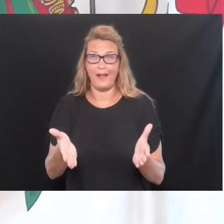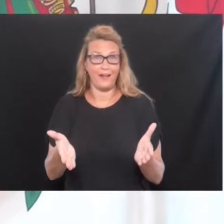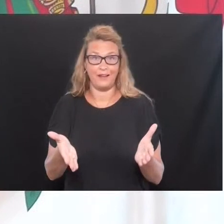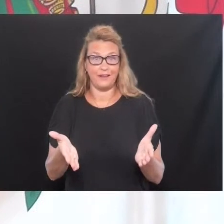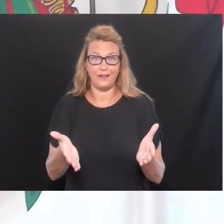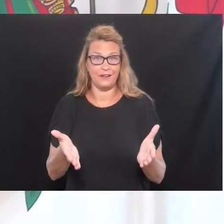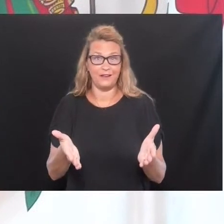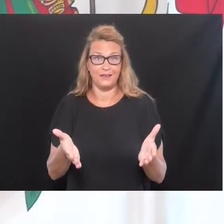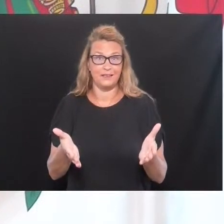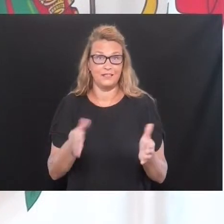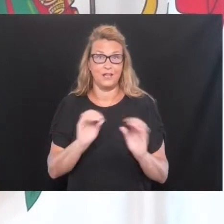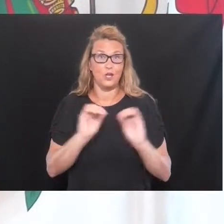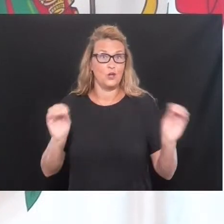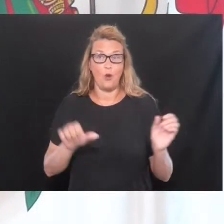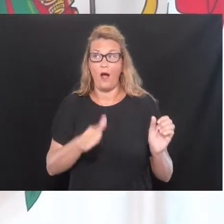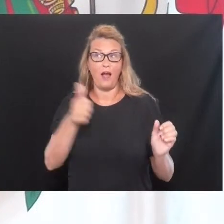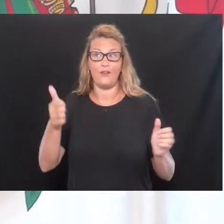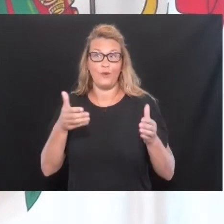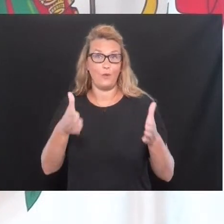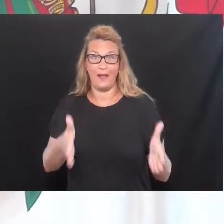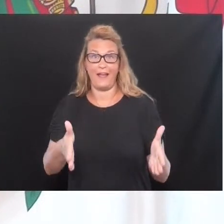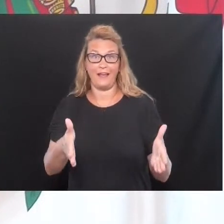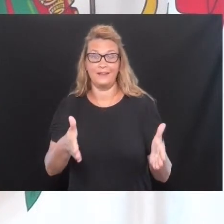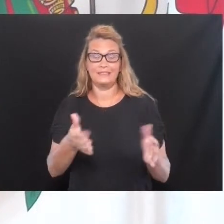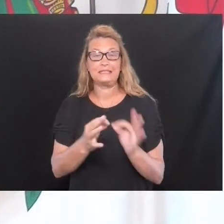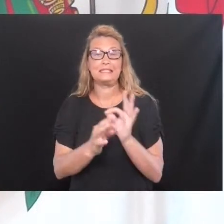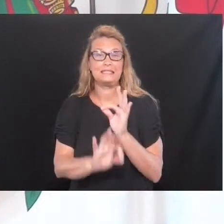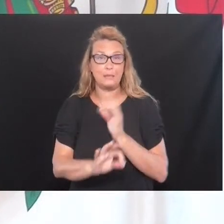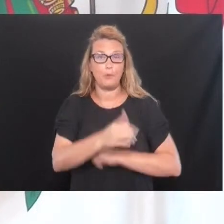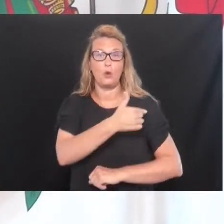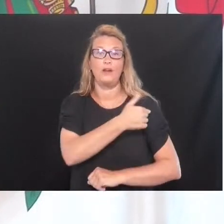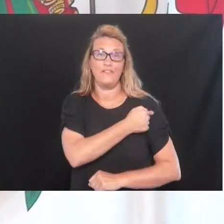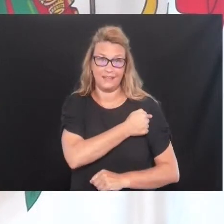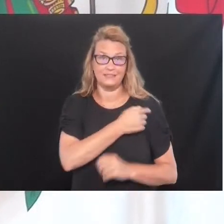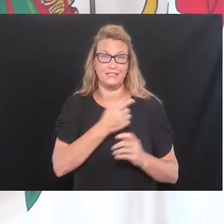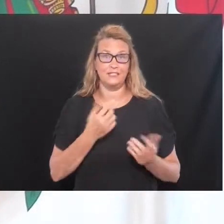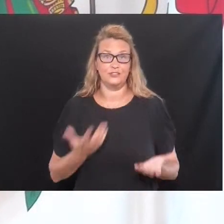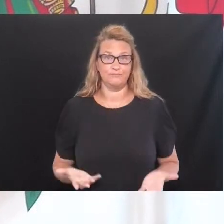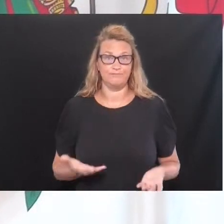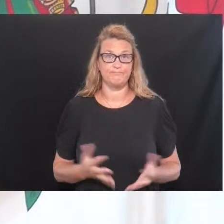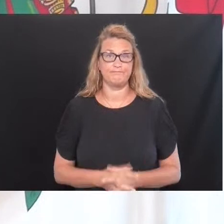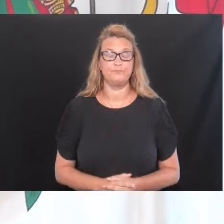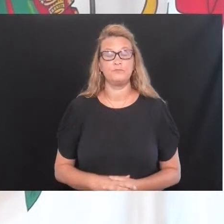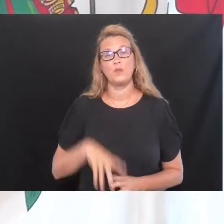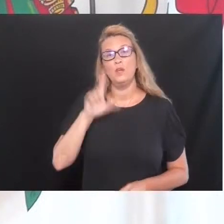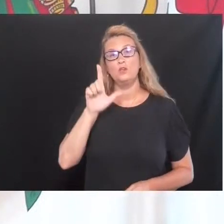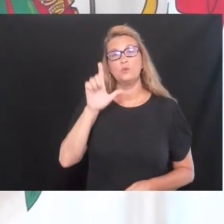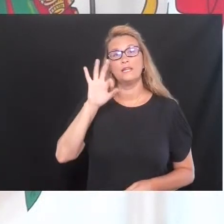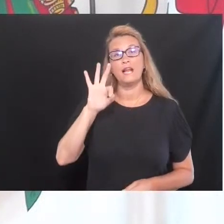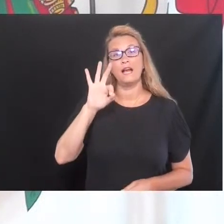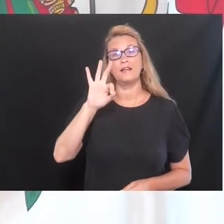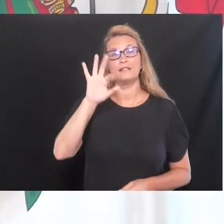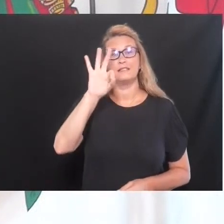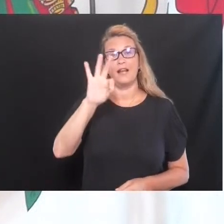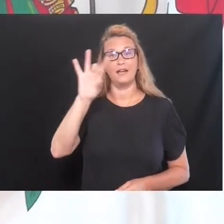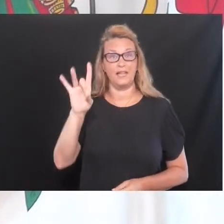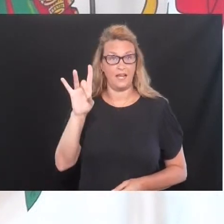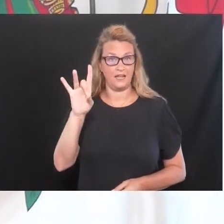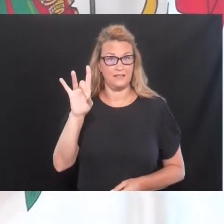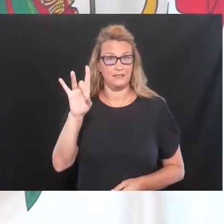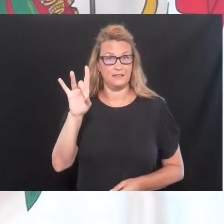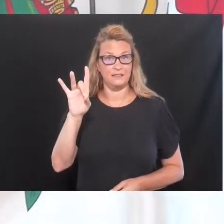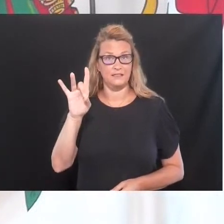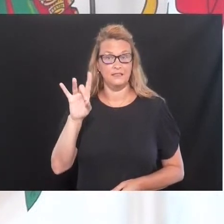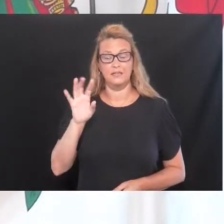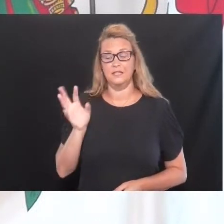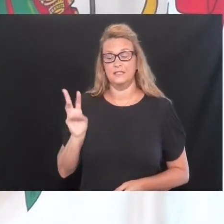other alternative. It's just as simple as just that. So our 2,998th death in West Virginia